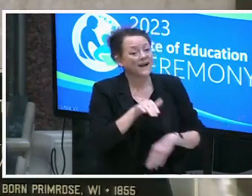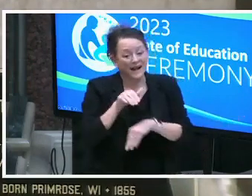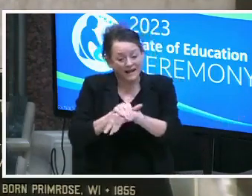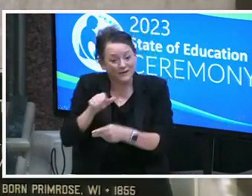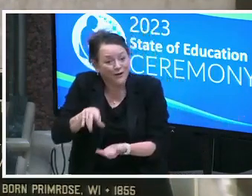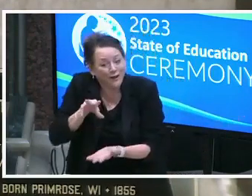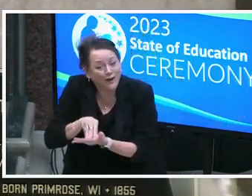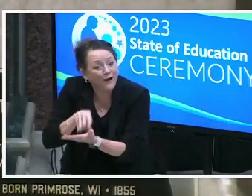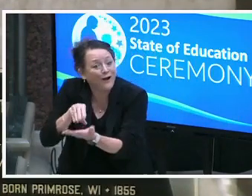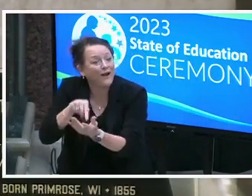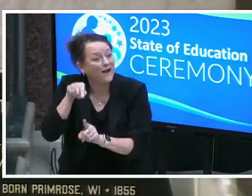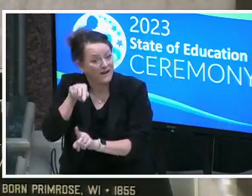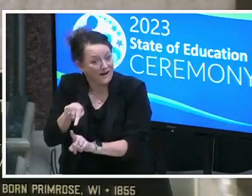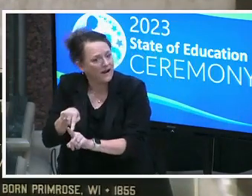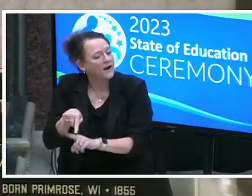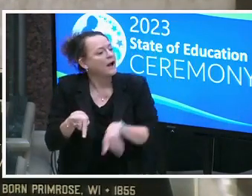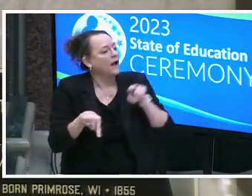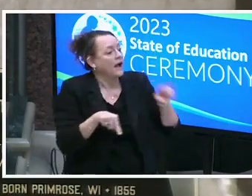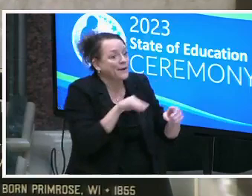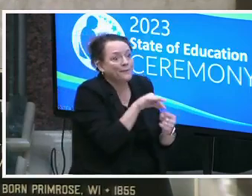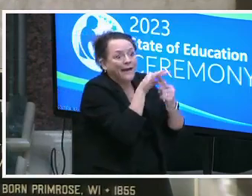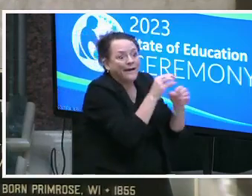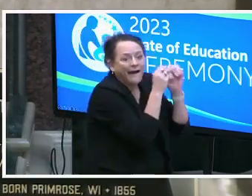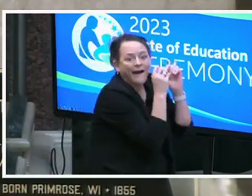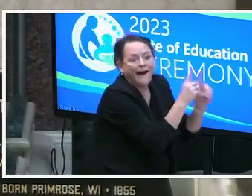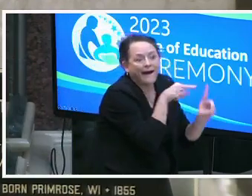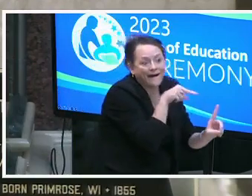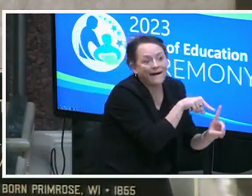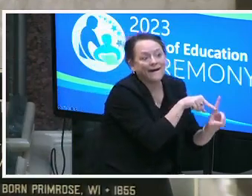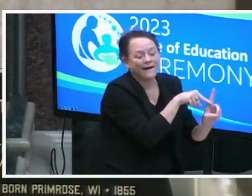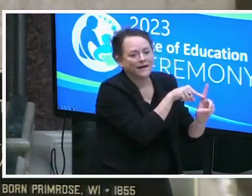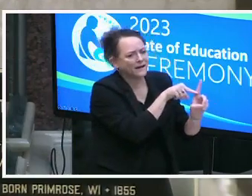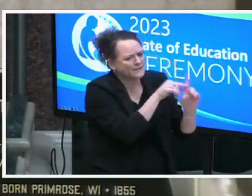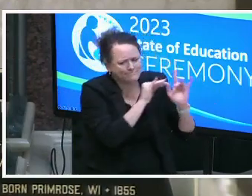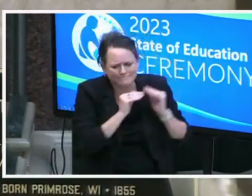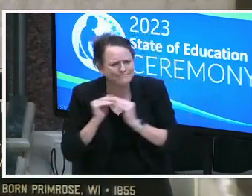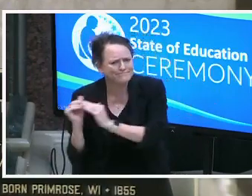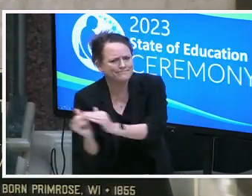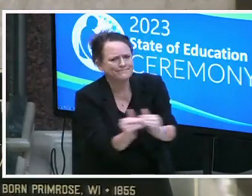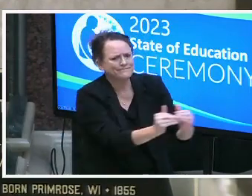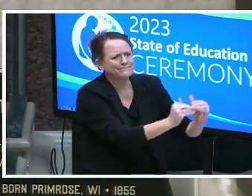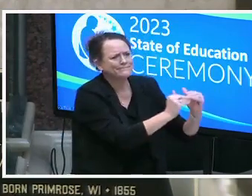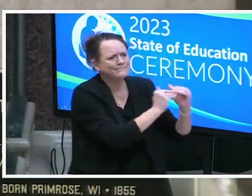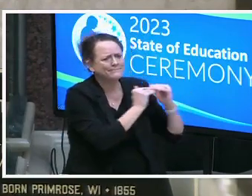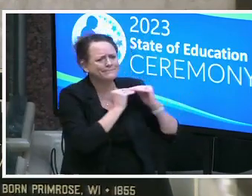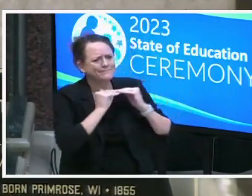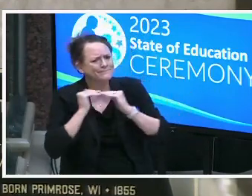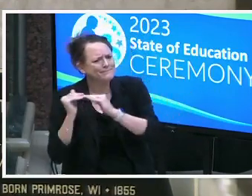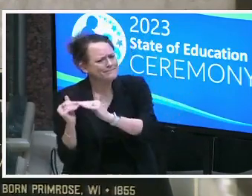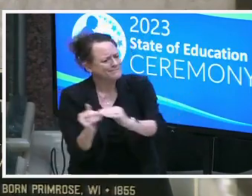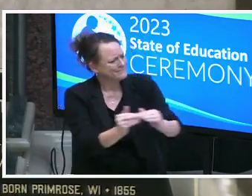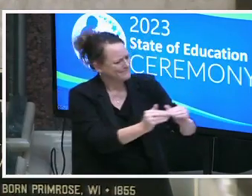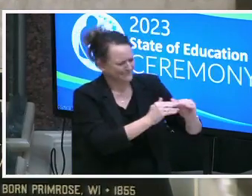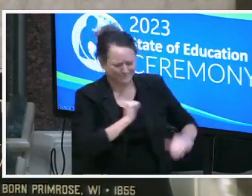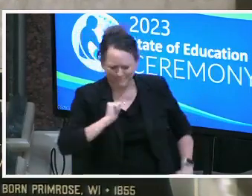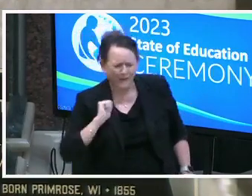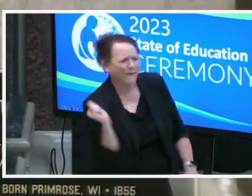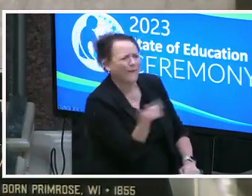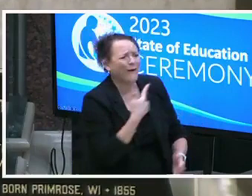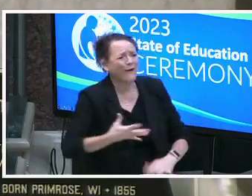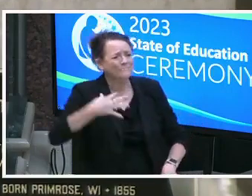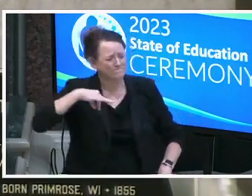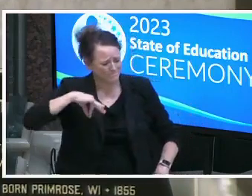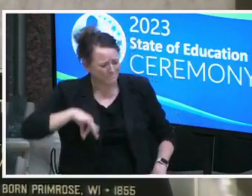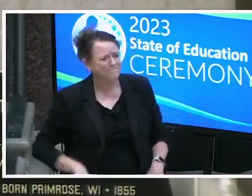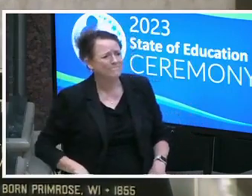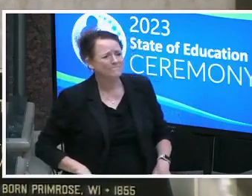for our special education students, it is good for all students. And meeting the needs of